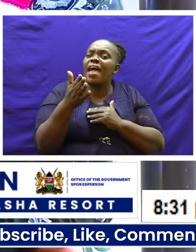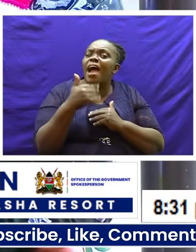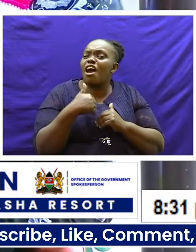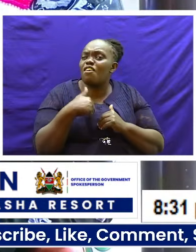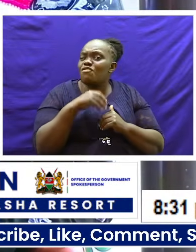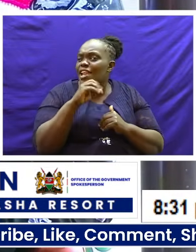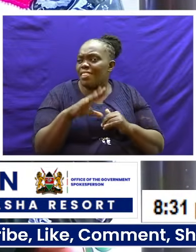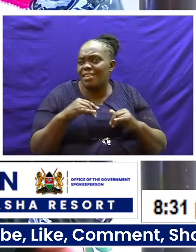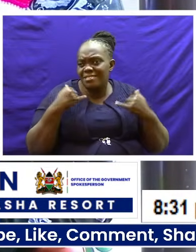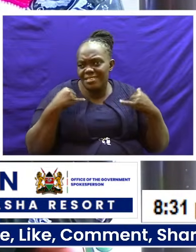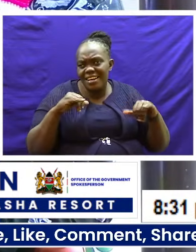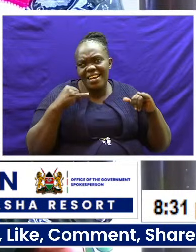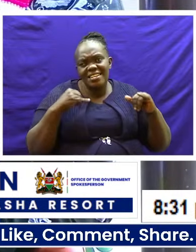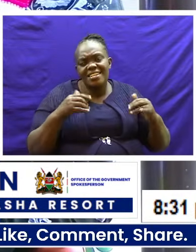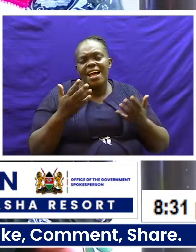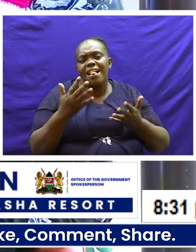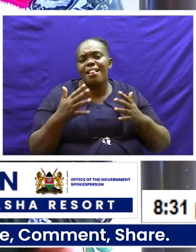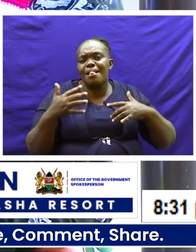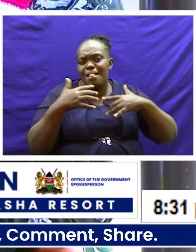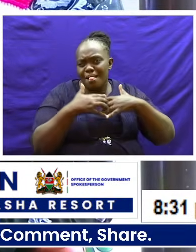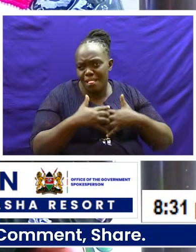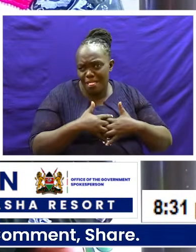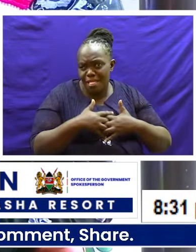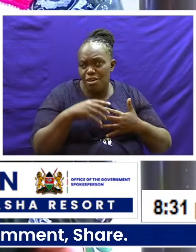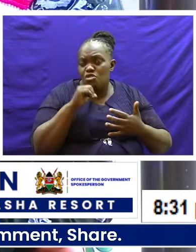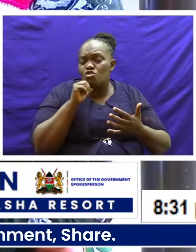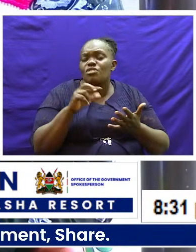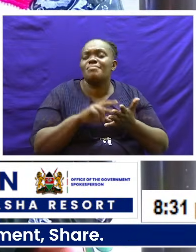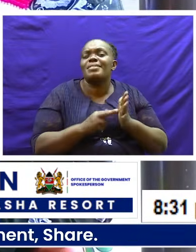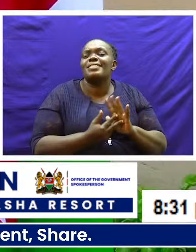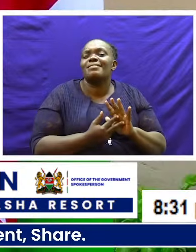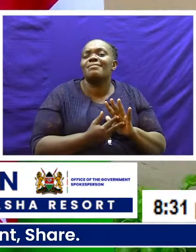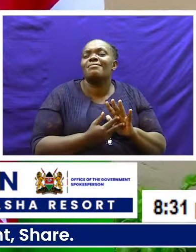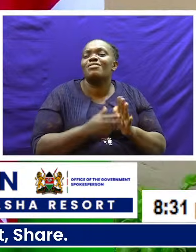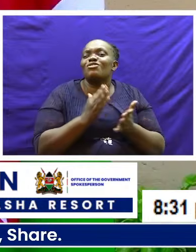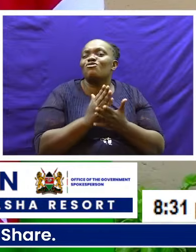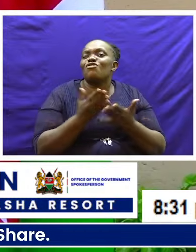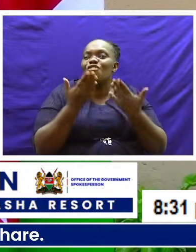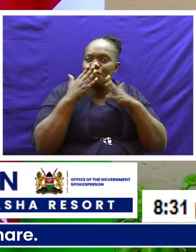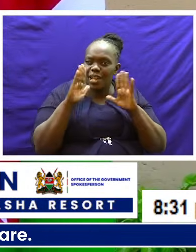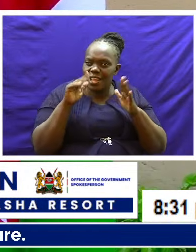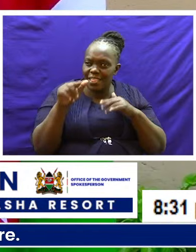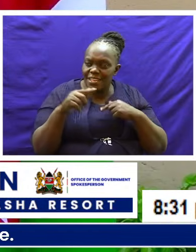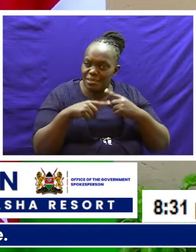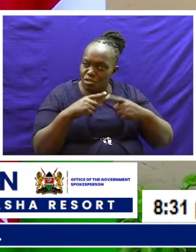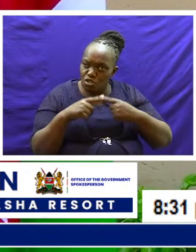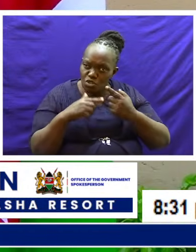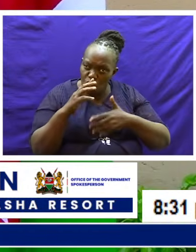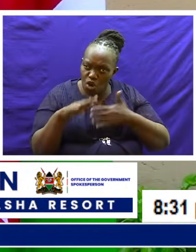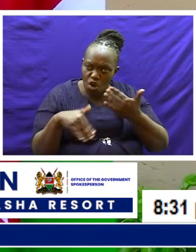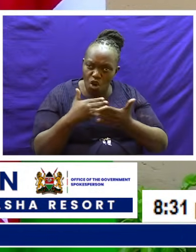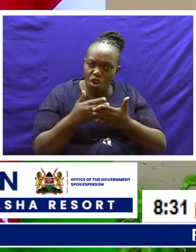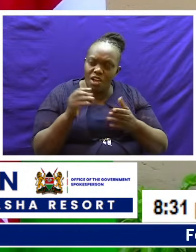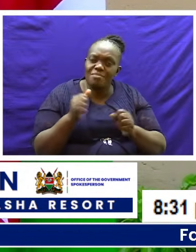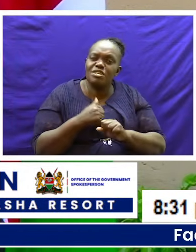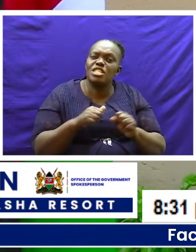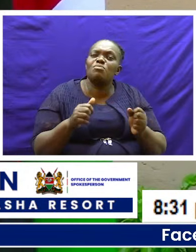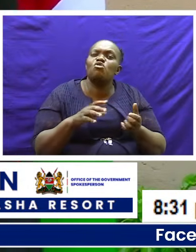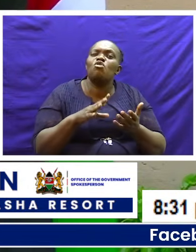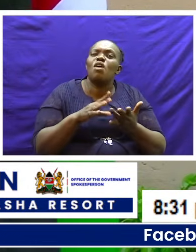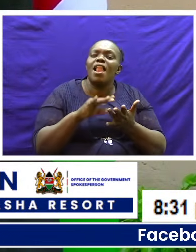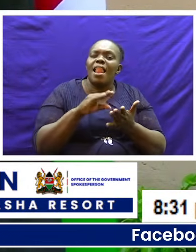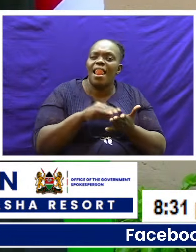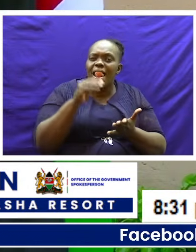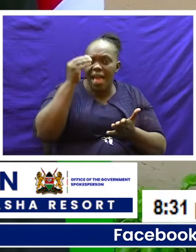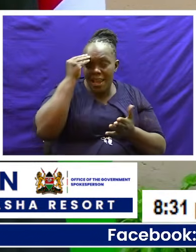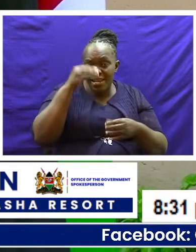we try and match you. But that doesn't mean tukimaliza hiyo process yote, you cannot pick something else. We give